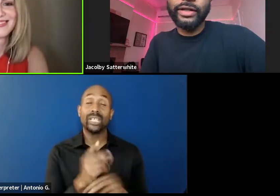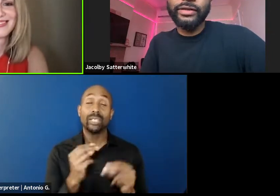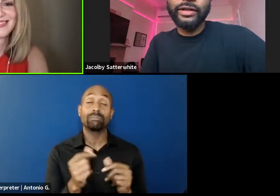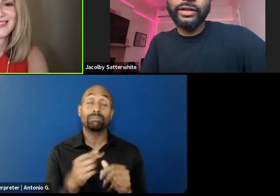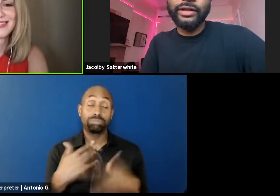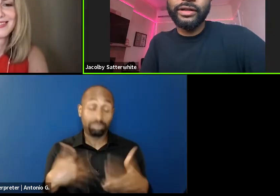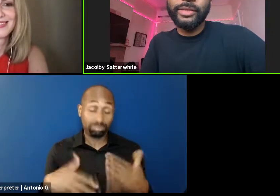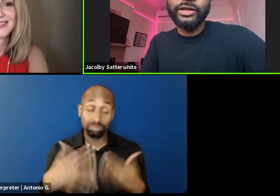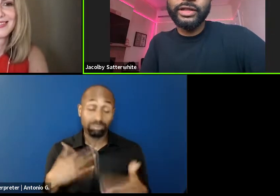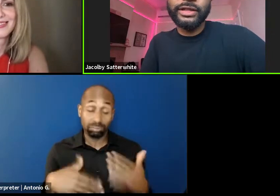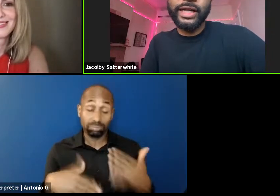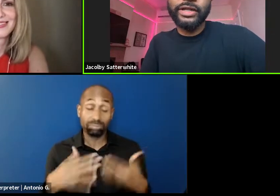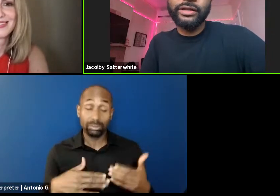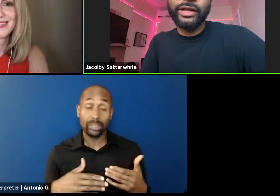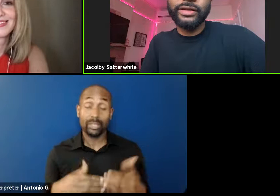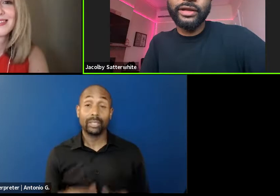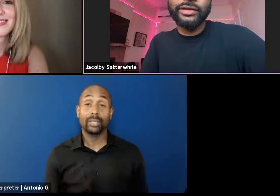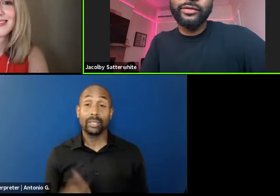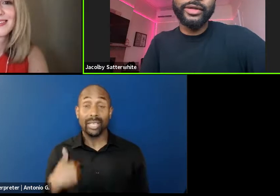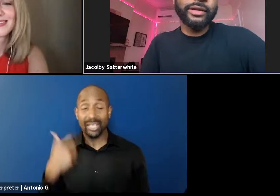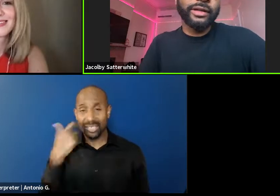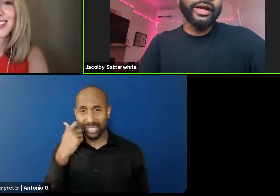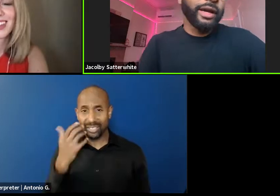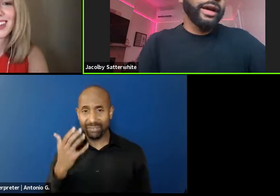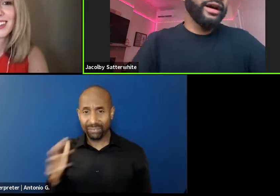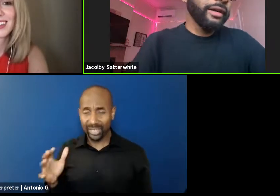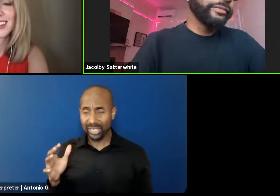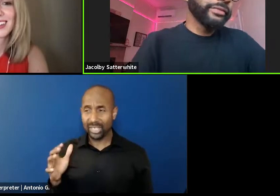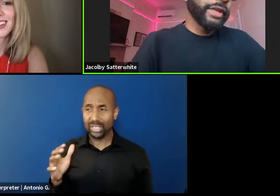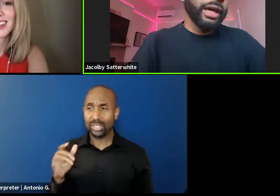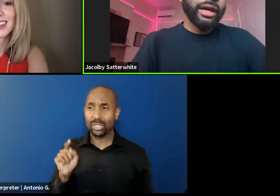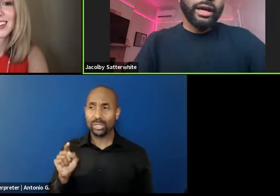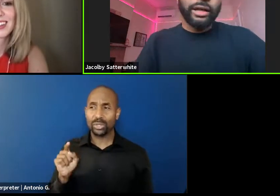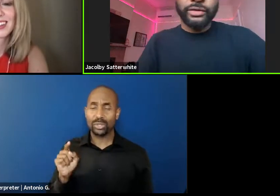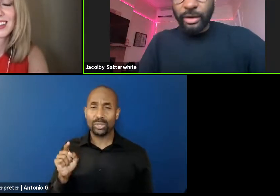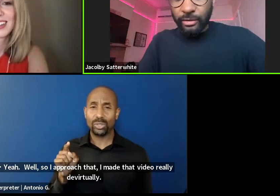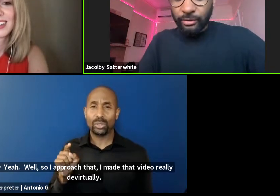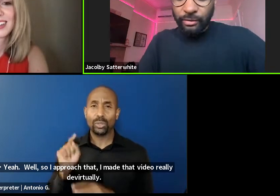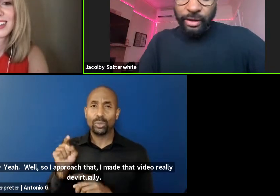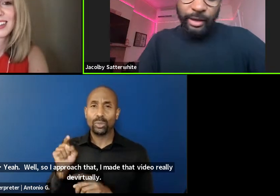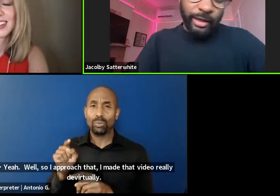directly after I finished the Mitchell is in Nashville last October. Yeah.